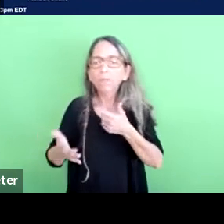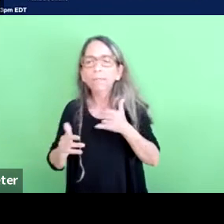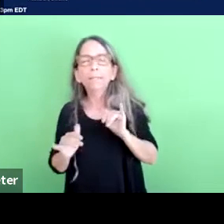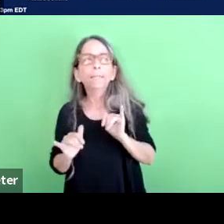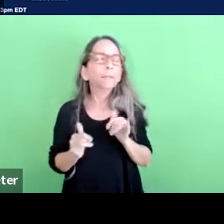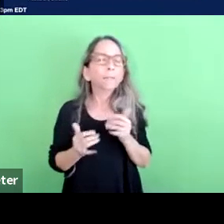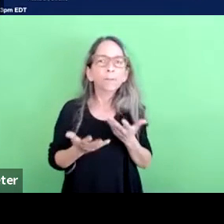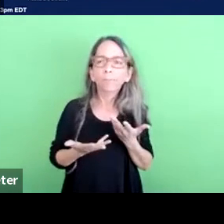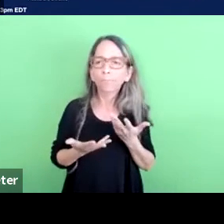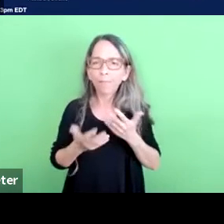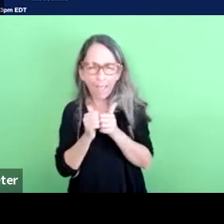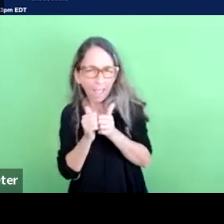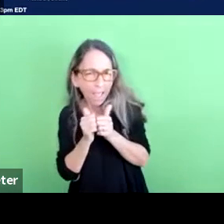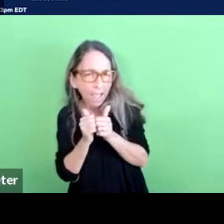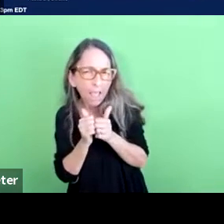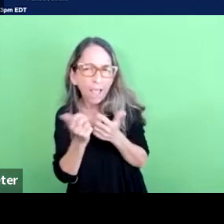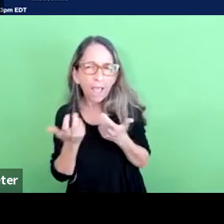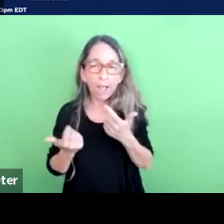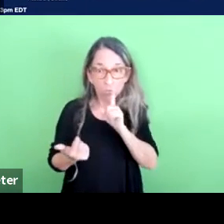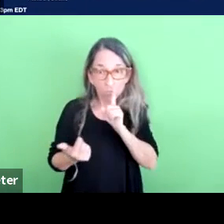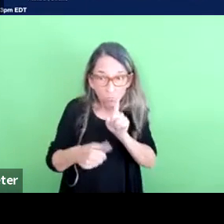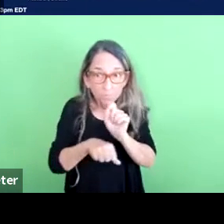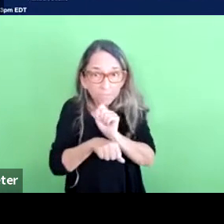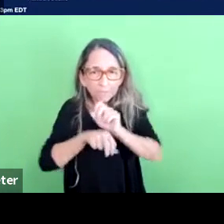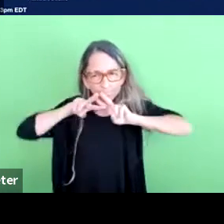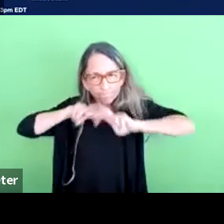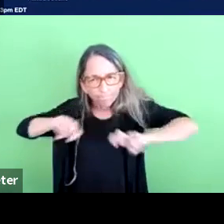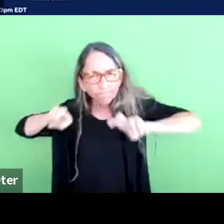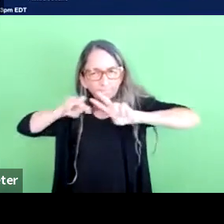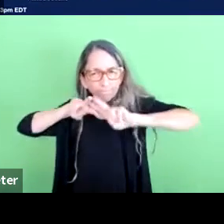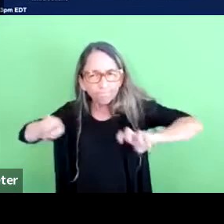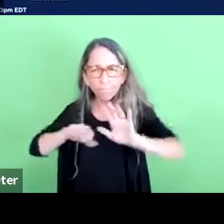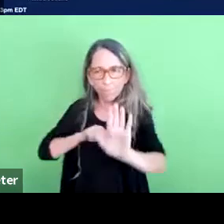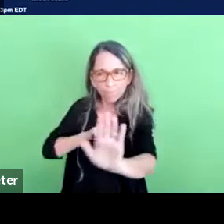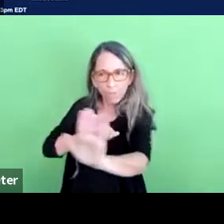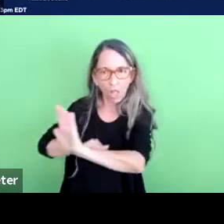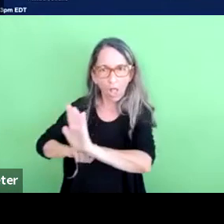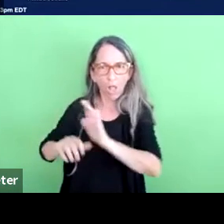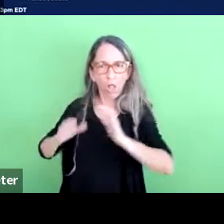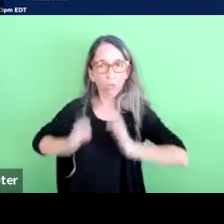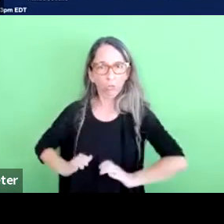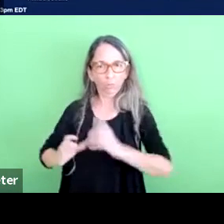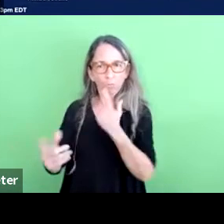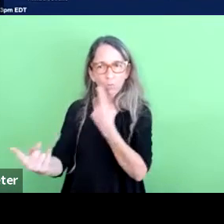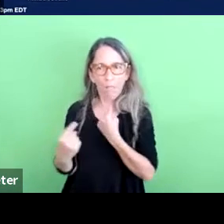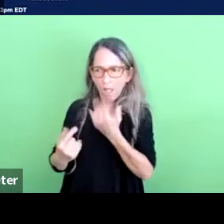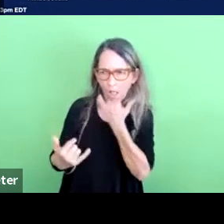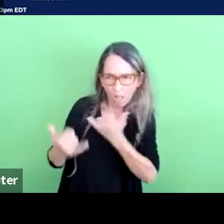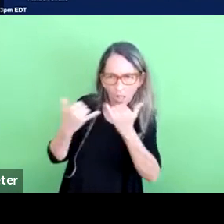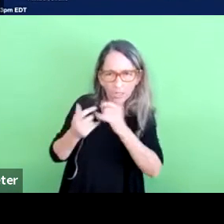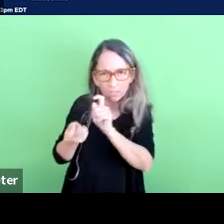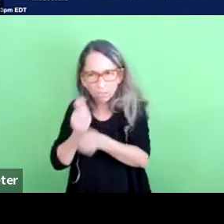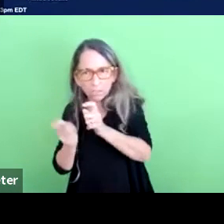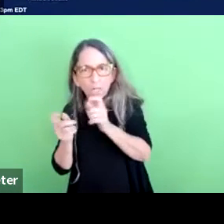hone the measurement of their responses and look at how errors are counted and how different